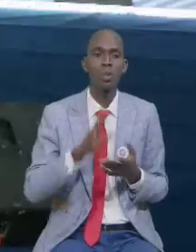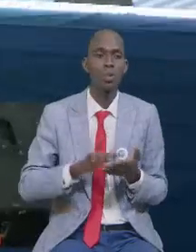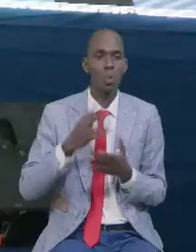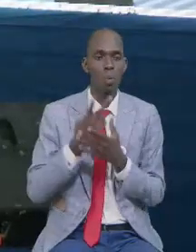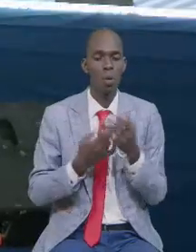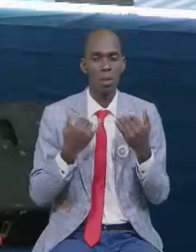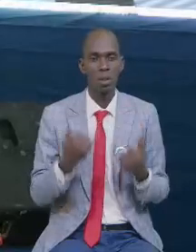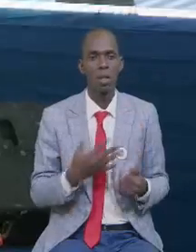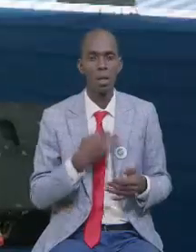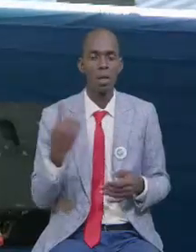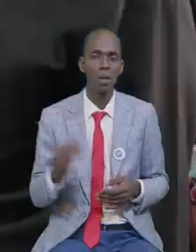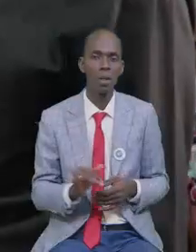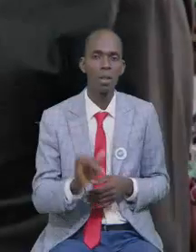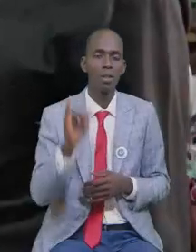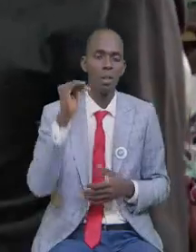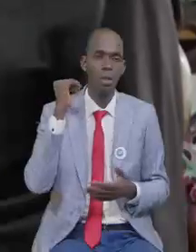and forever.